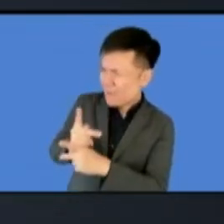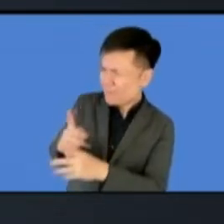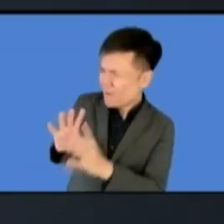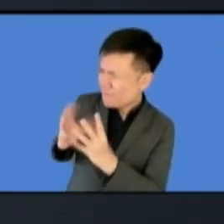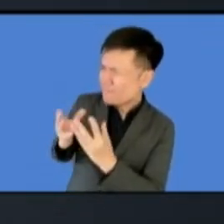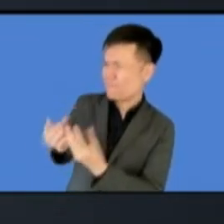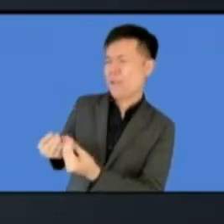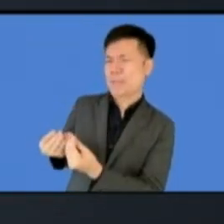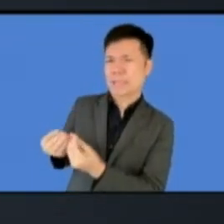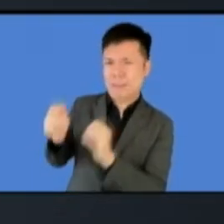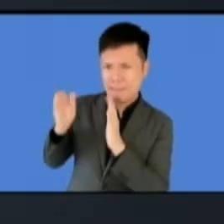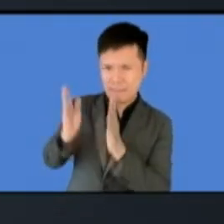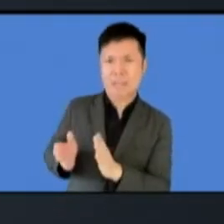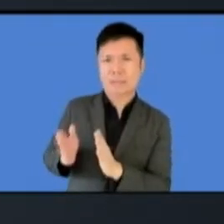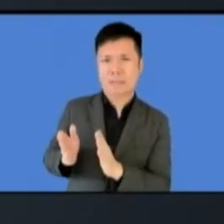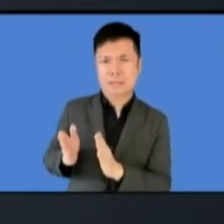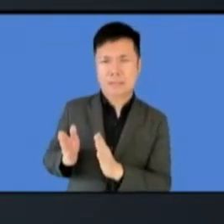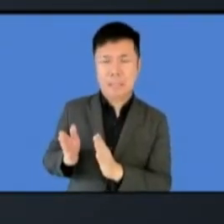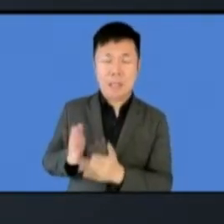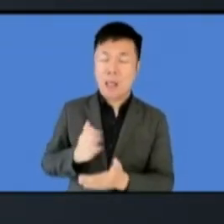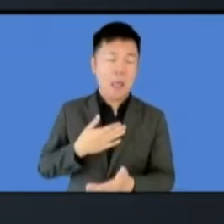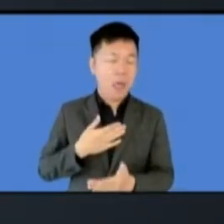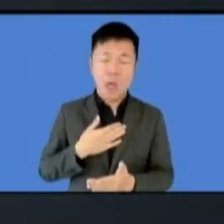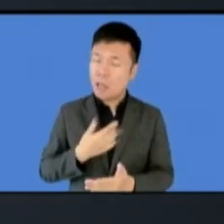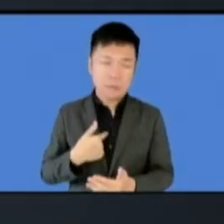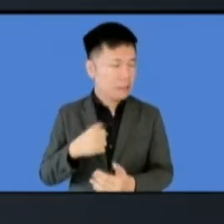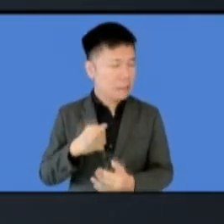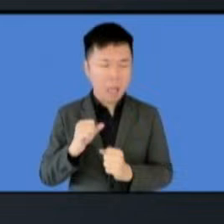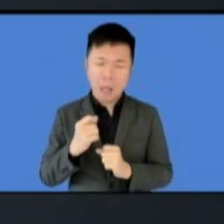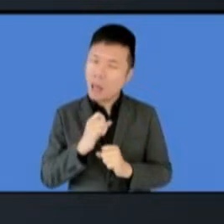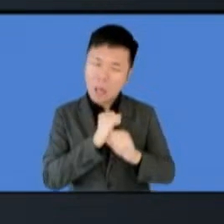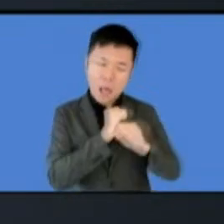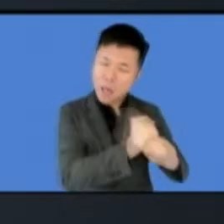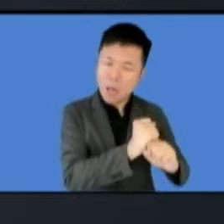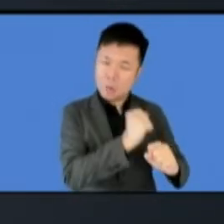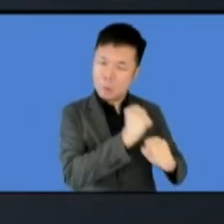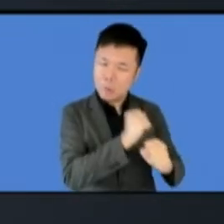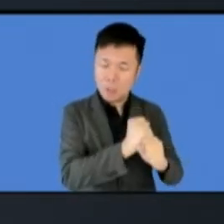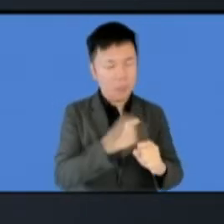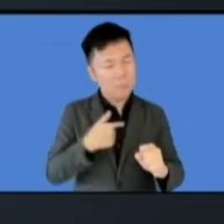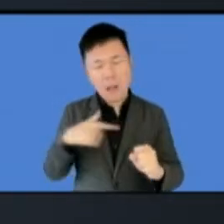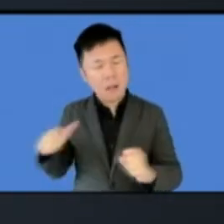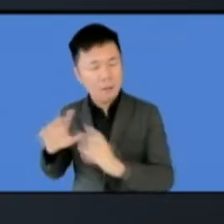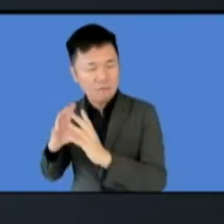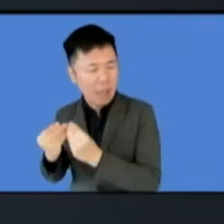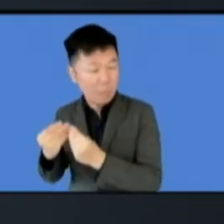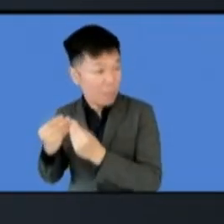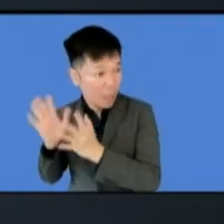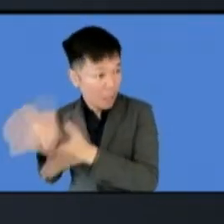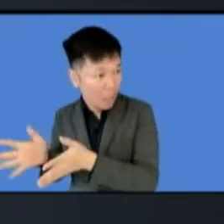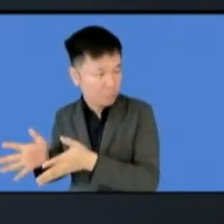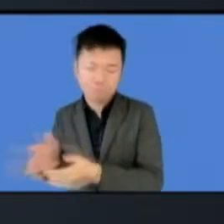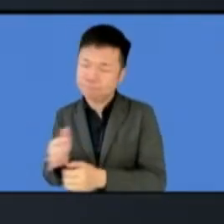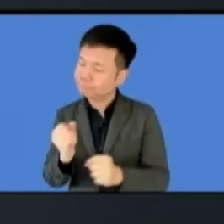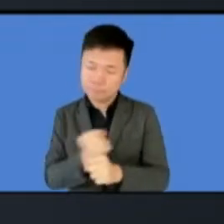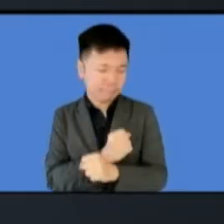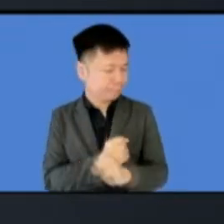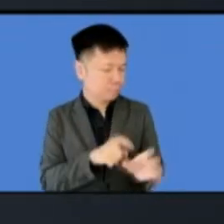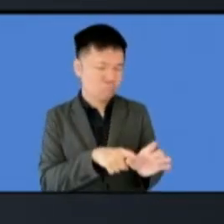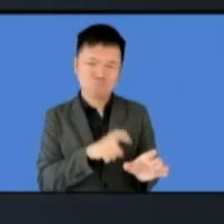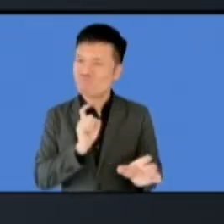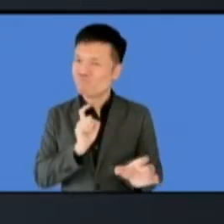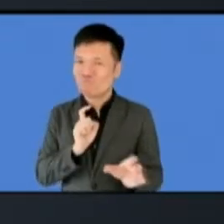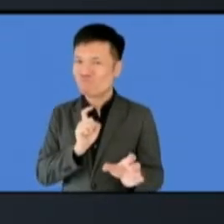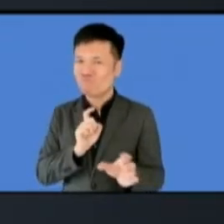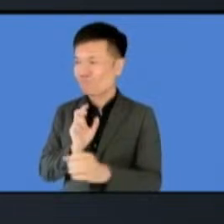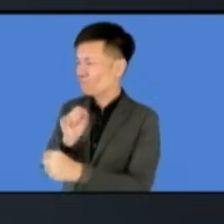in place. Otherwise, people would quit jobs. So the cost for any markets actually is very